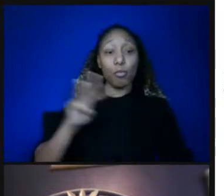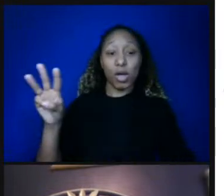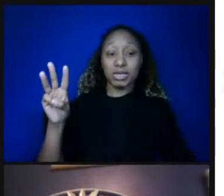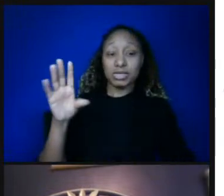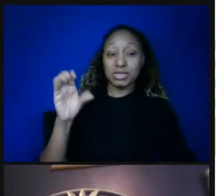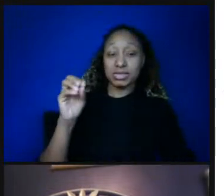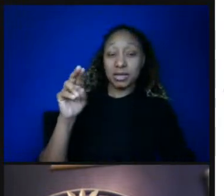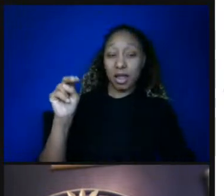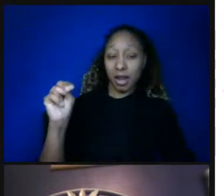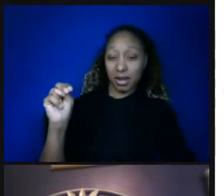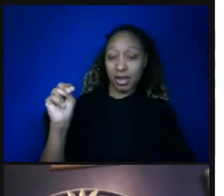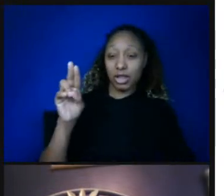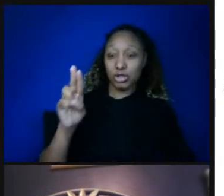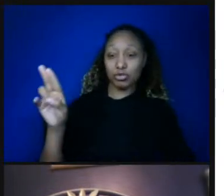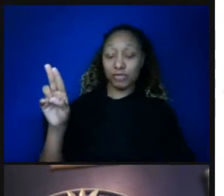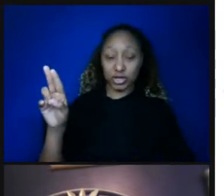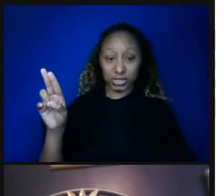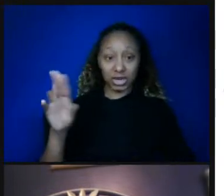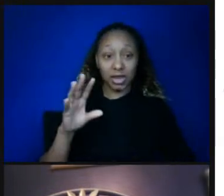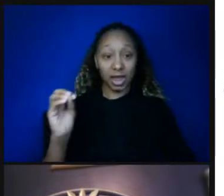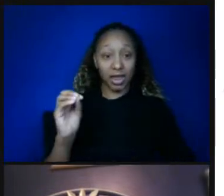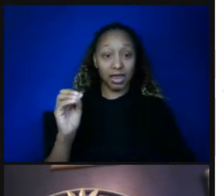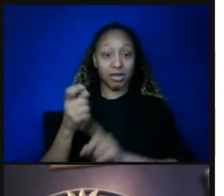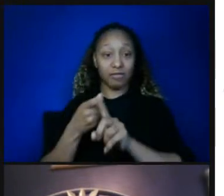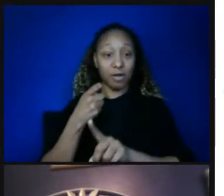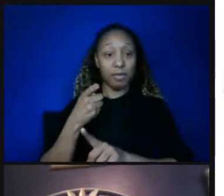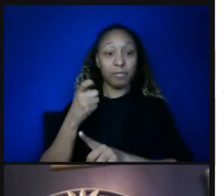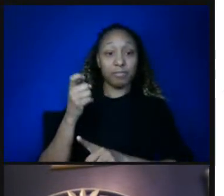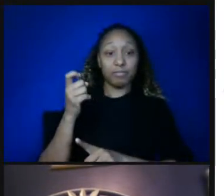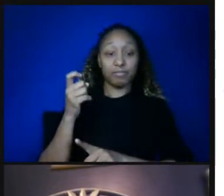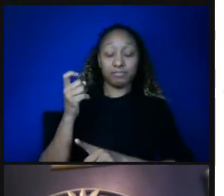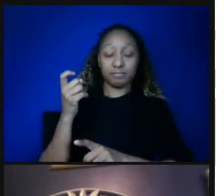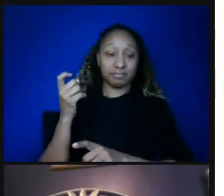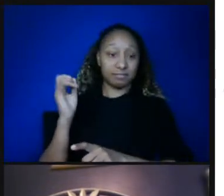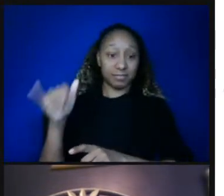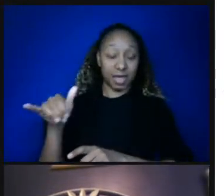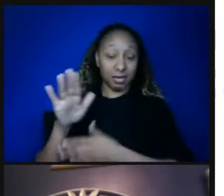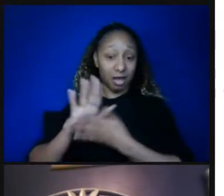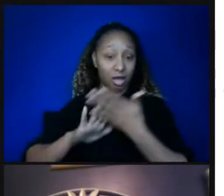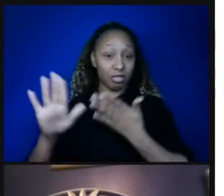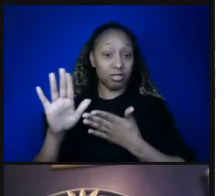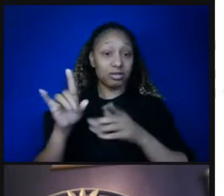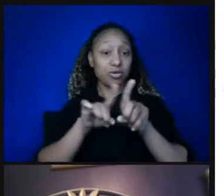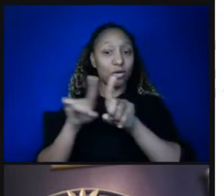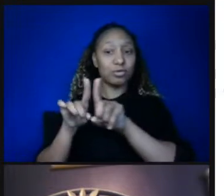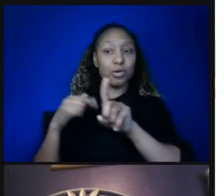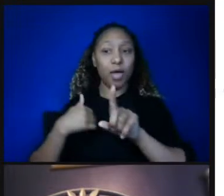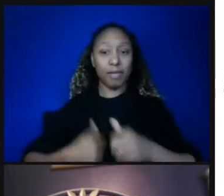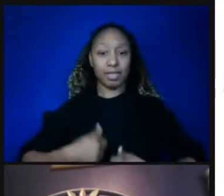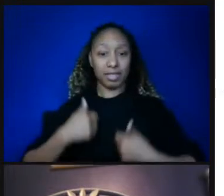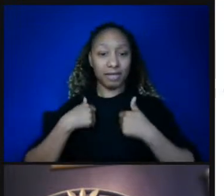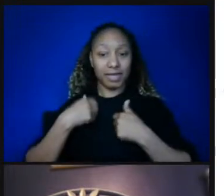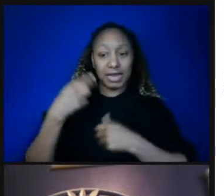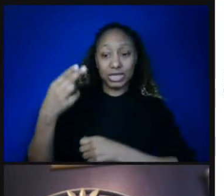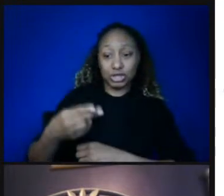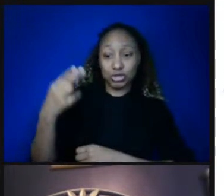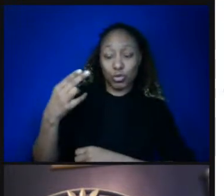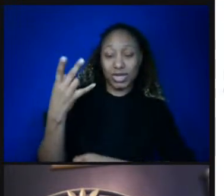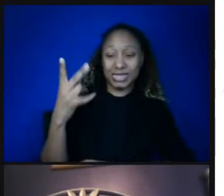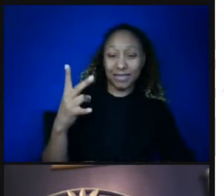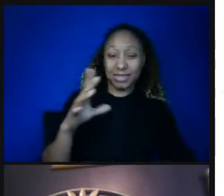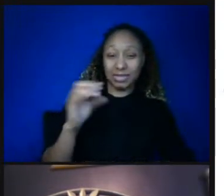and a certificate degree in archaeology from Norwalk Community College. I'm an Algonkian living historian of the 17th and 18th